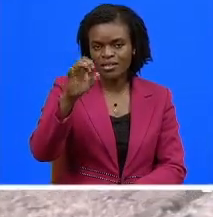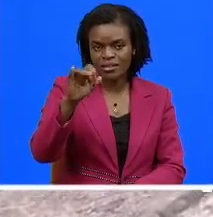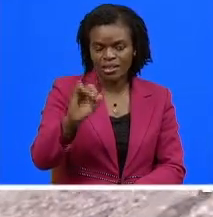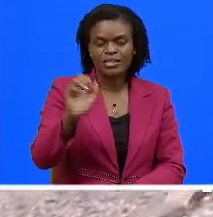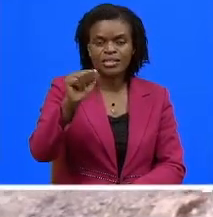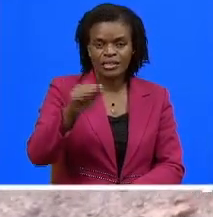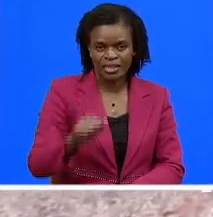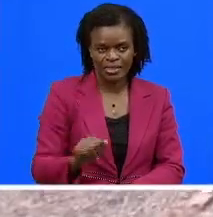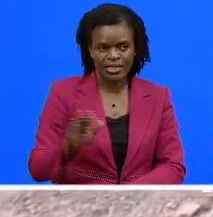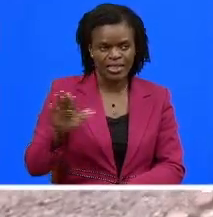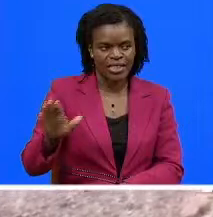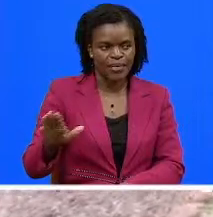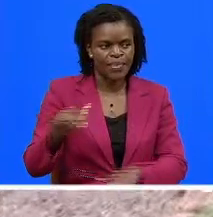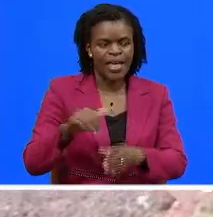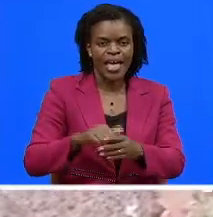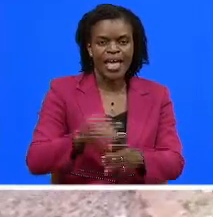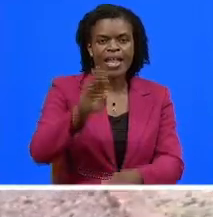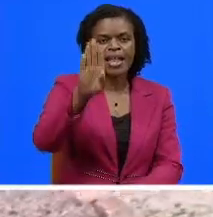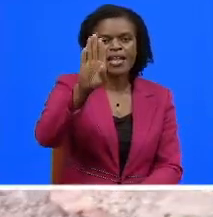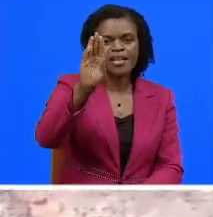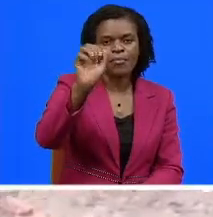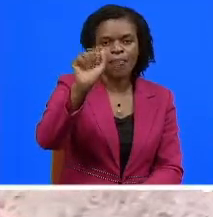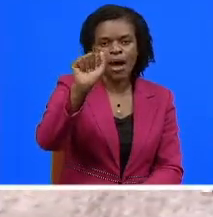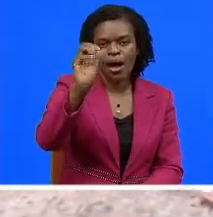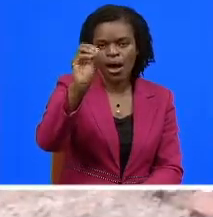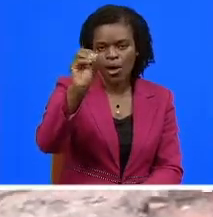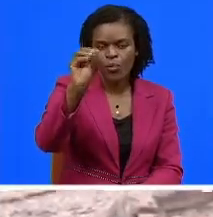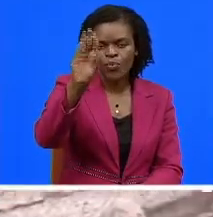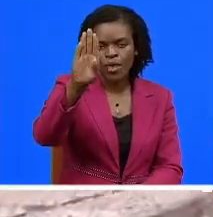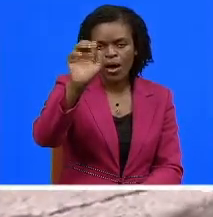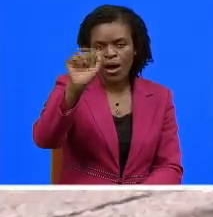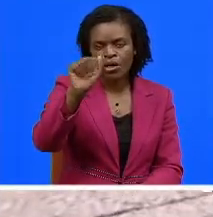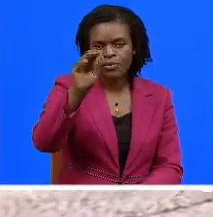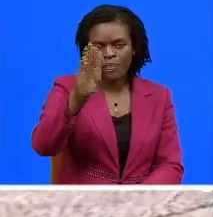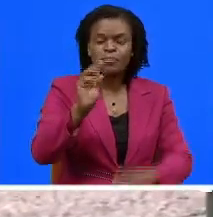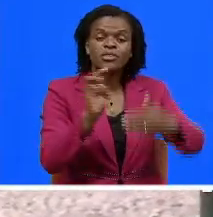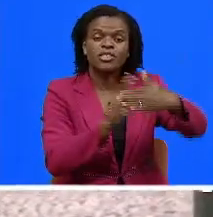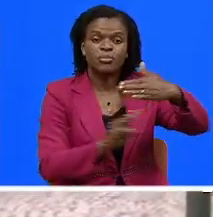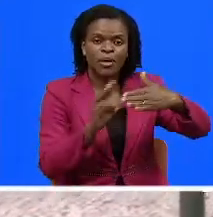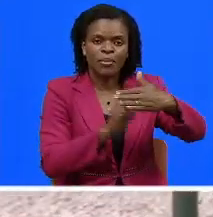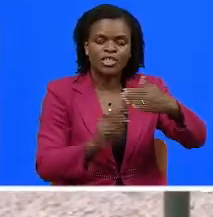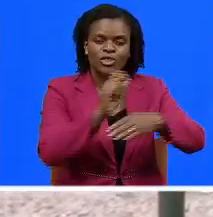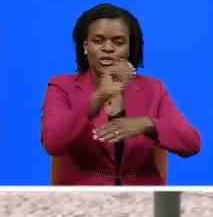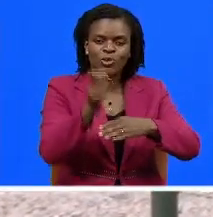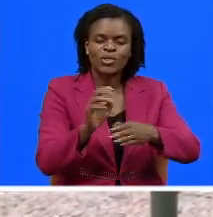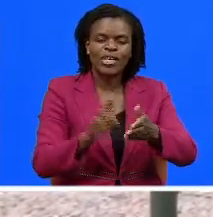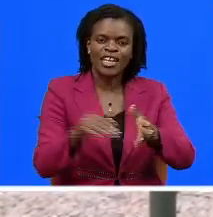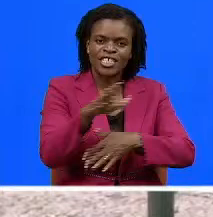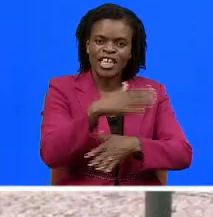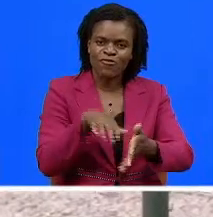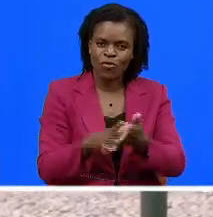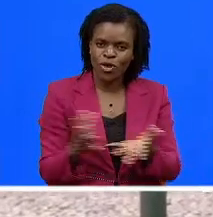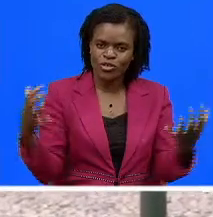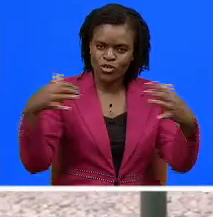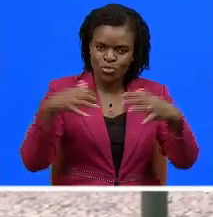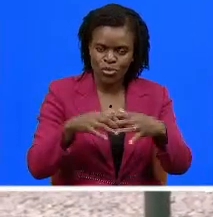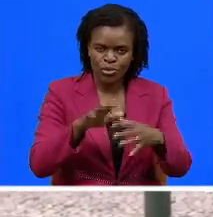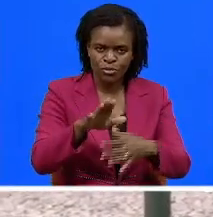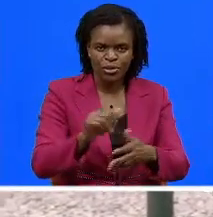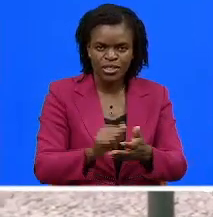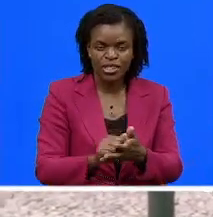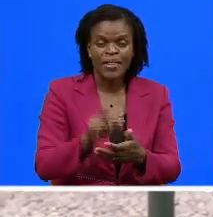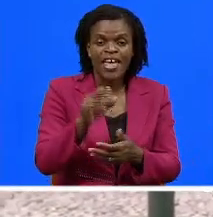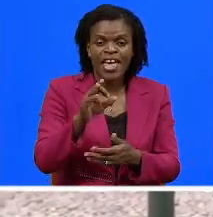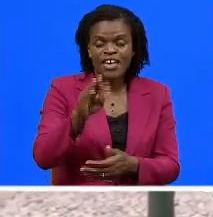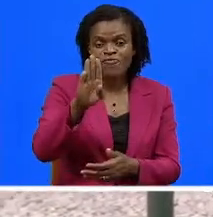the venue, which is the Baobab Primary School, where everything is happening. So don't worry. After Bengani finishes with that,